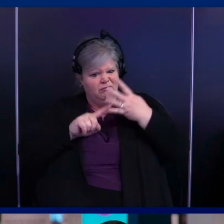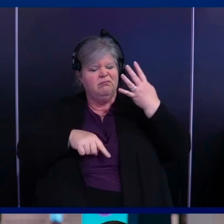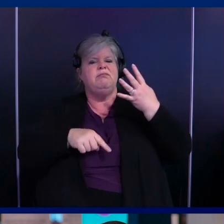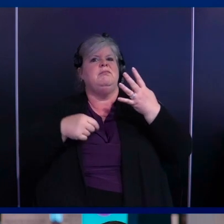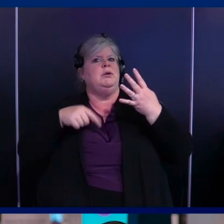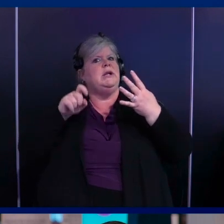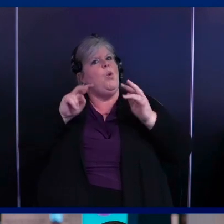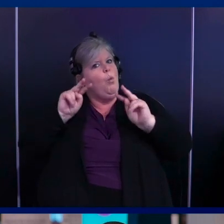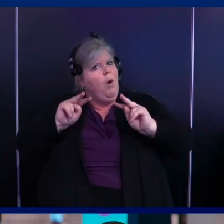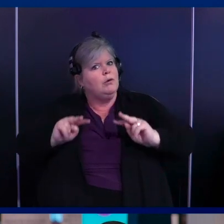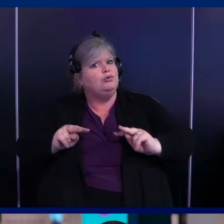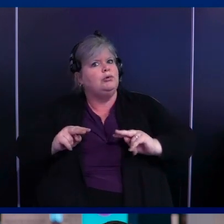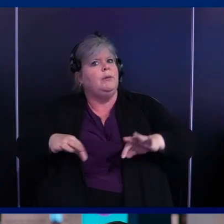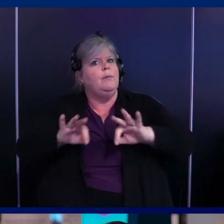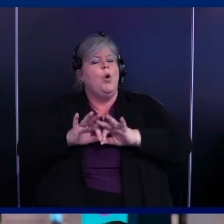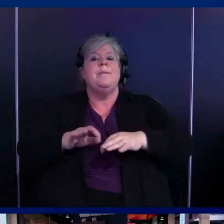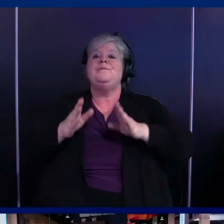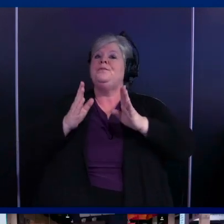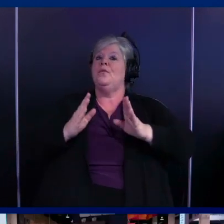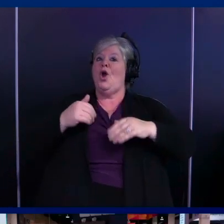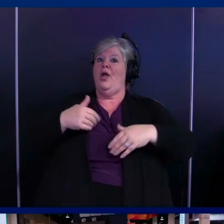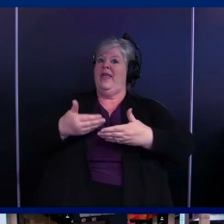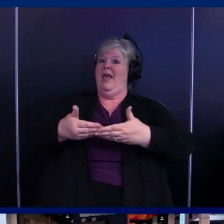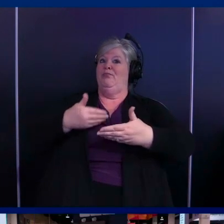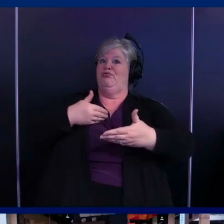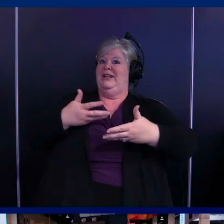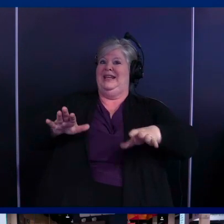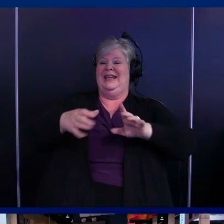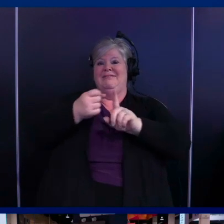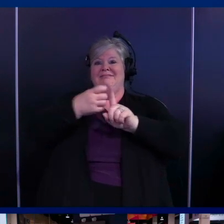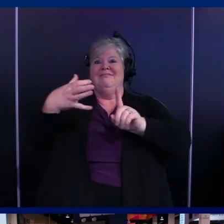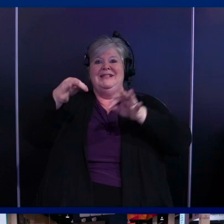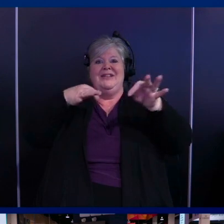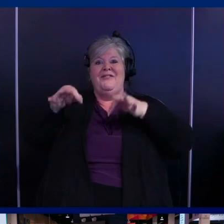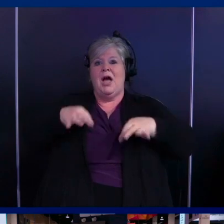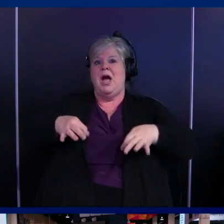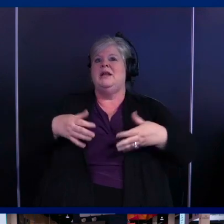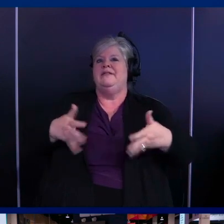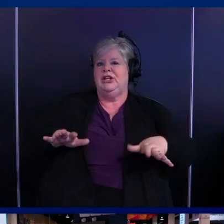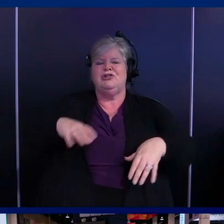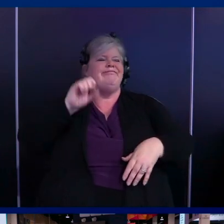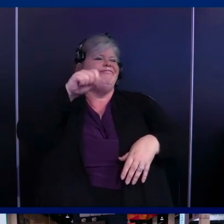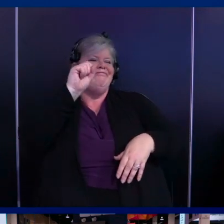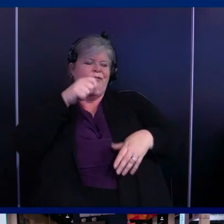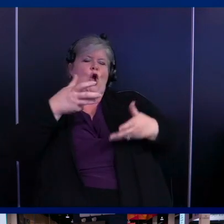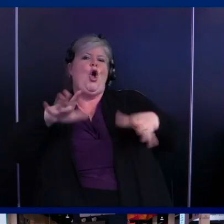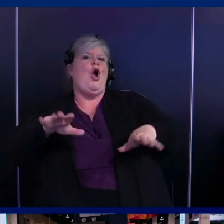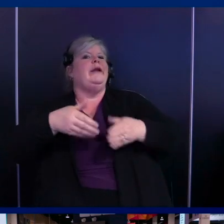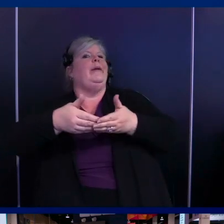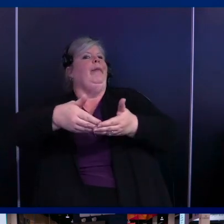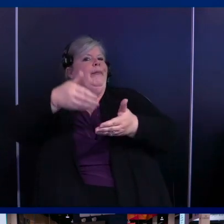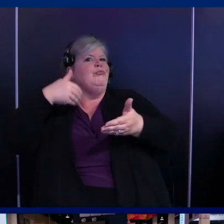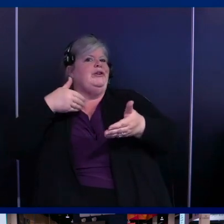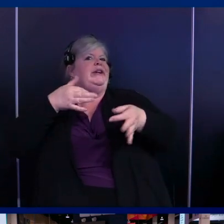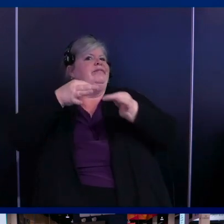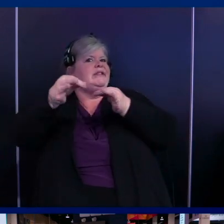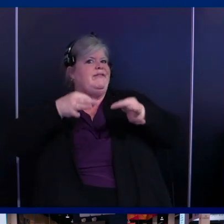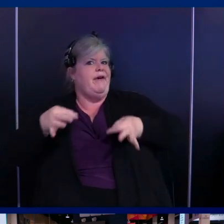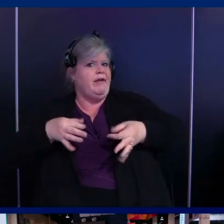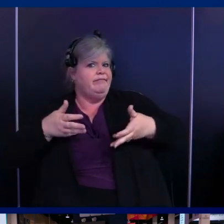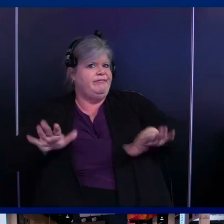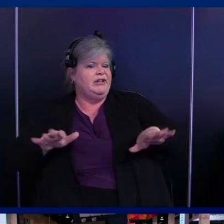an eye on. And are these predefined over here? Yes, these are predefined. So we can